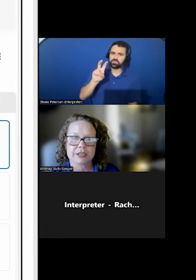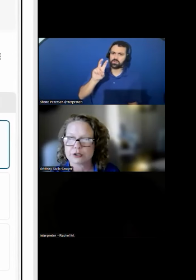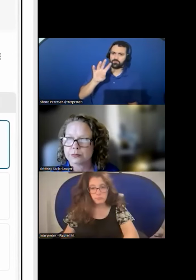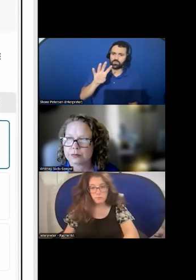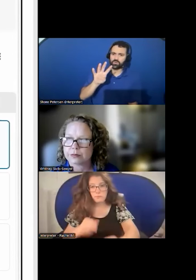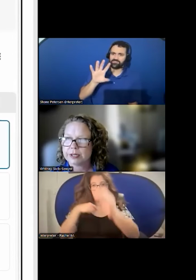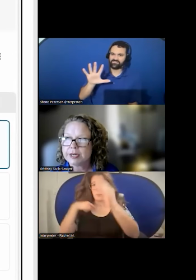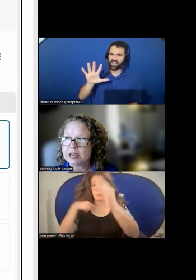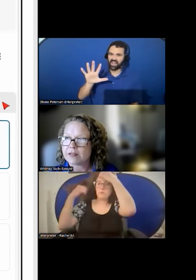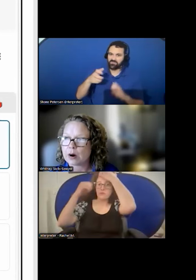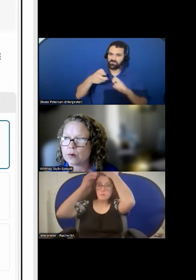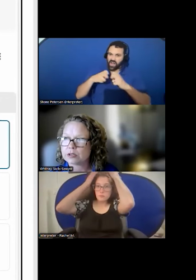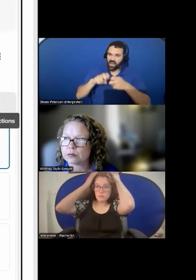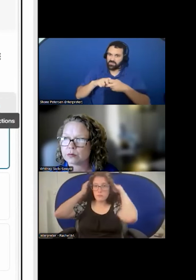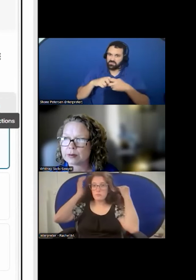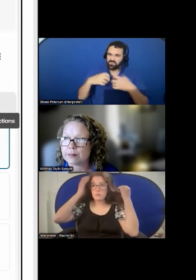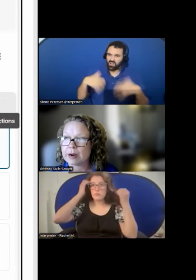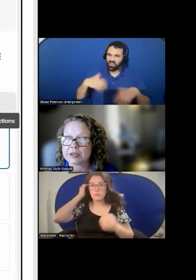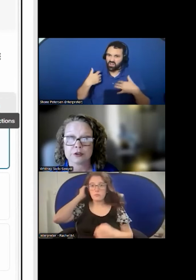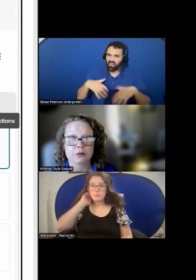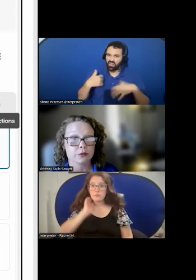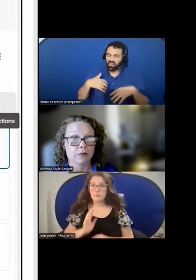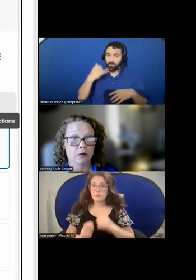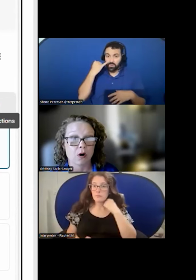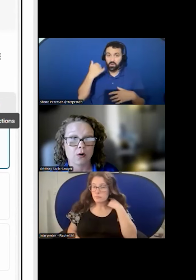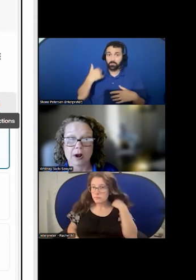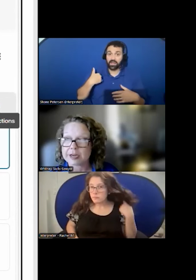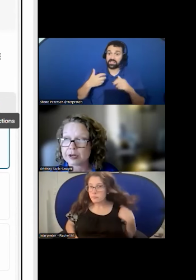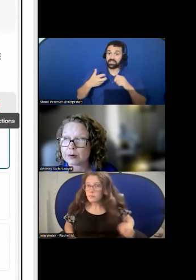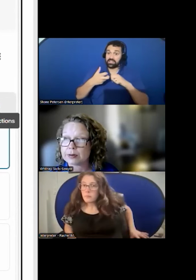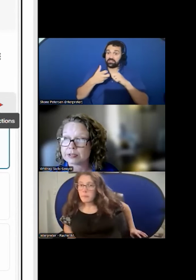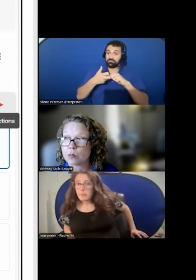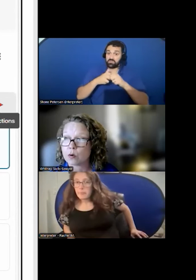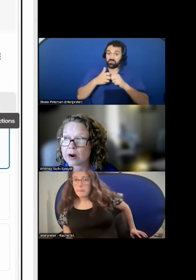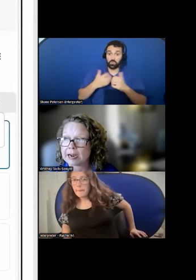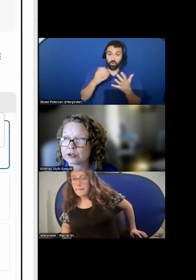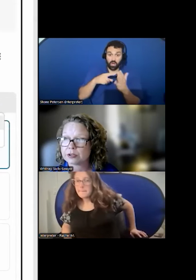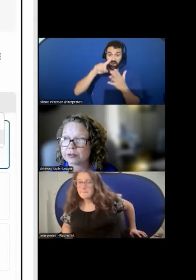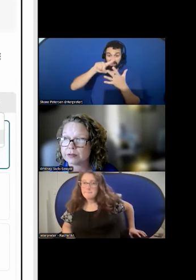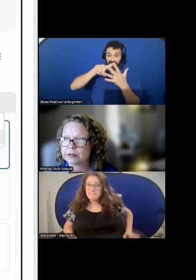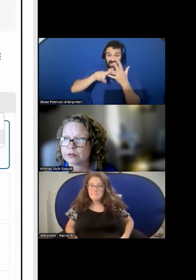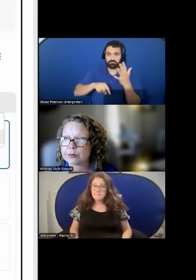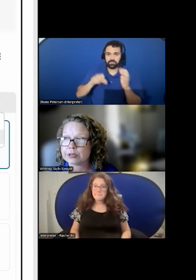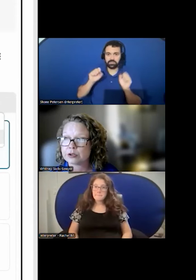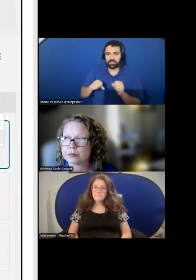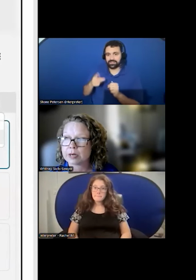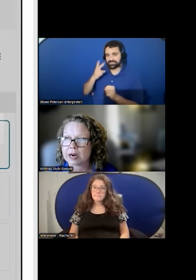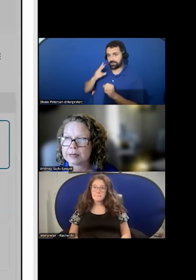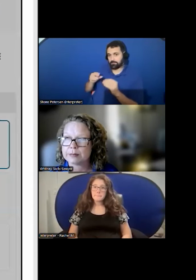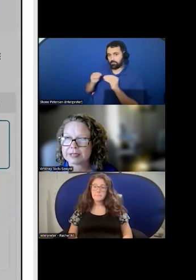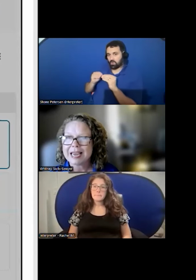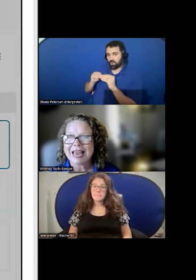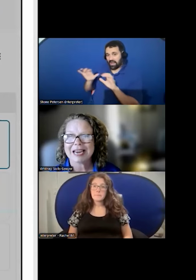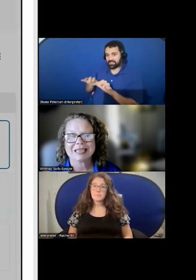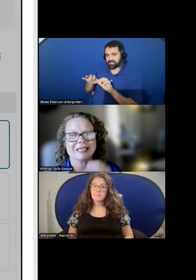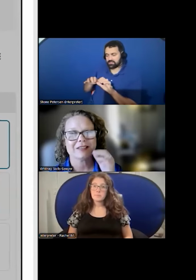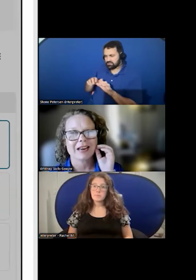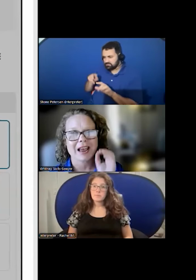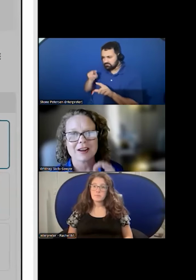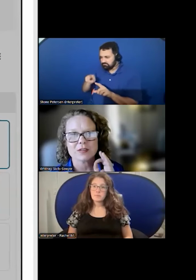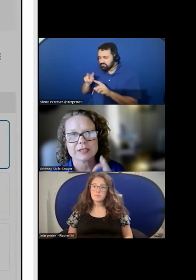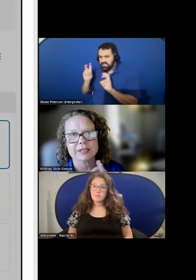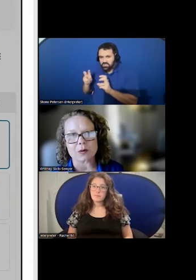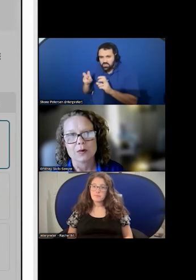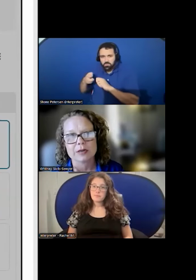245 issues. If I want to look at my issues overall, I can go into more actions, view issue types, and I see